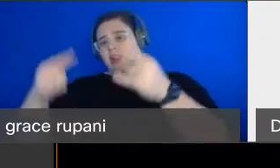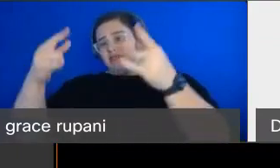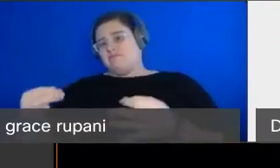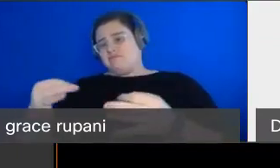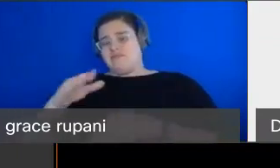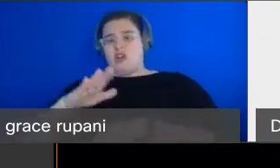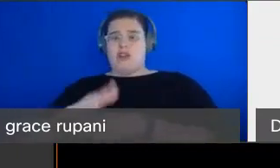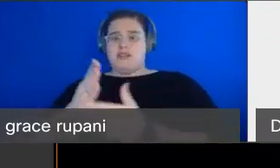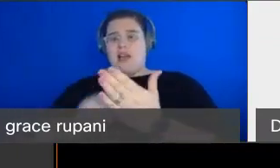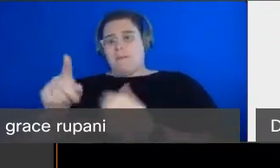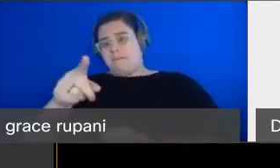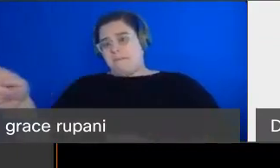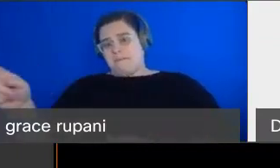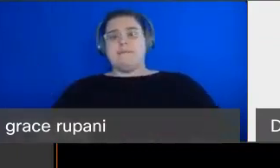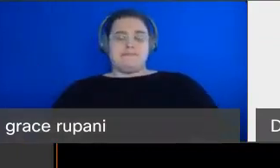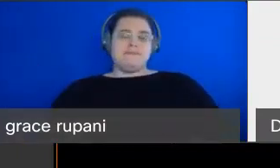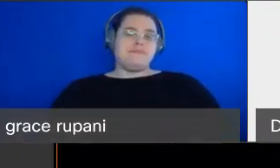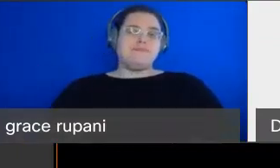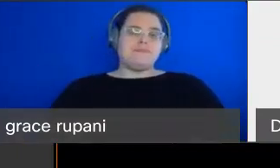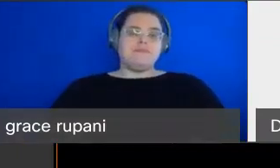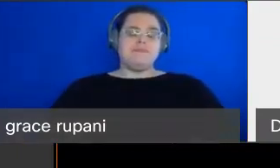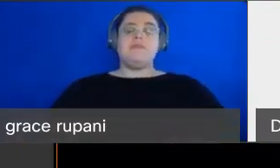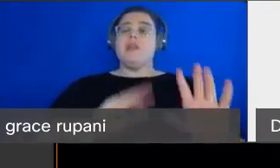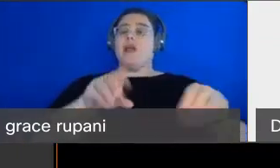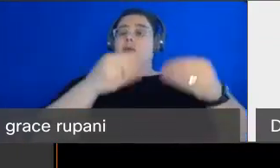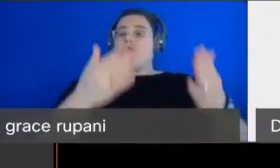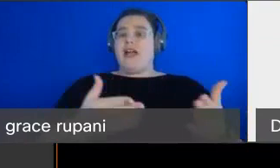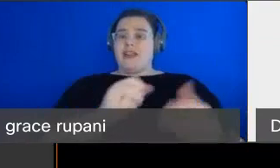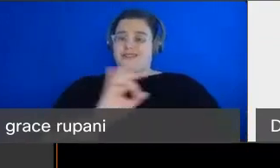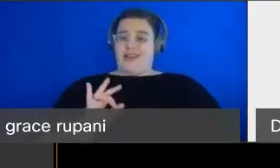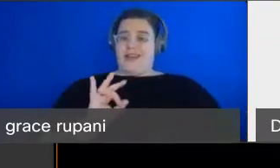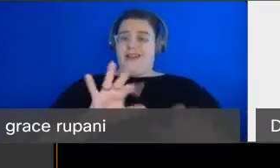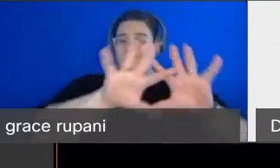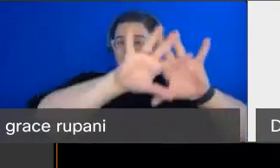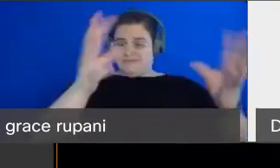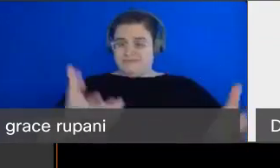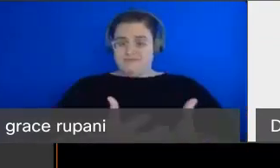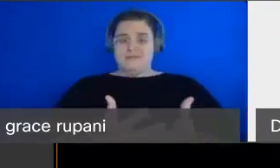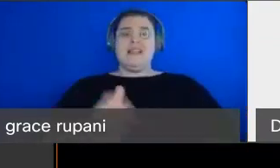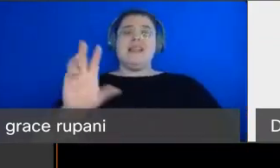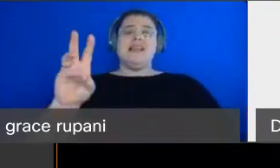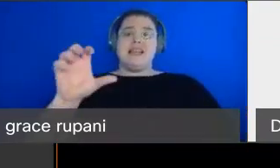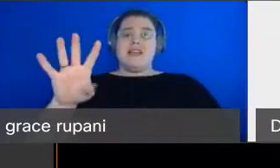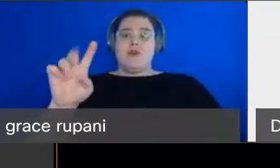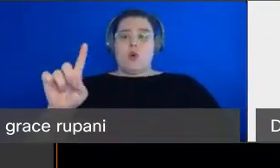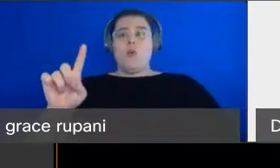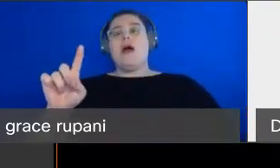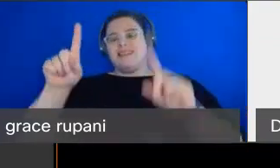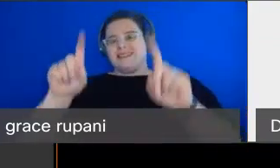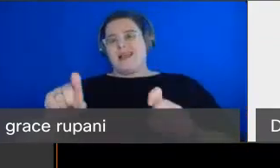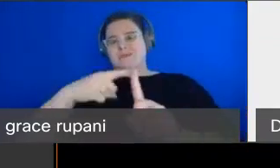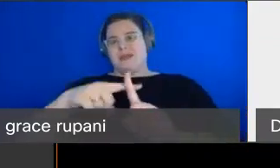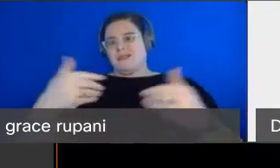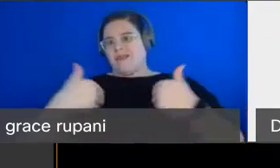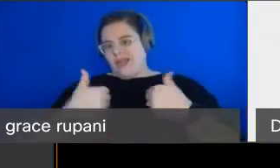Amongst our provider staff, 641 provider staff have tested positive for COVID. 48 of